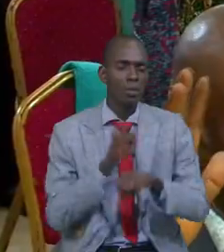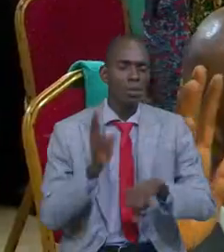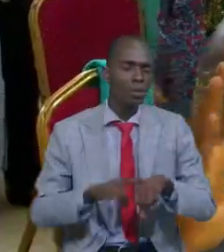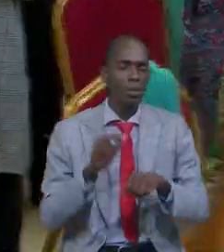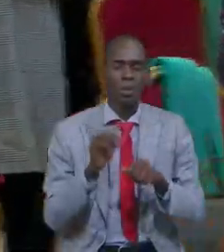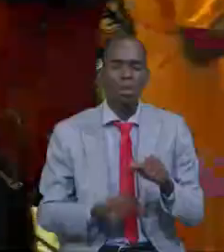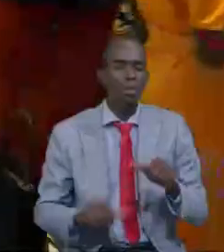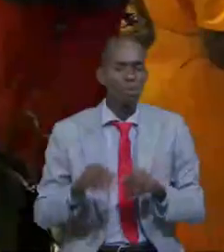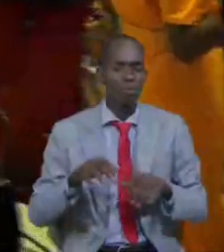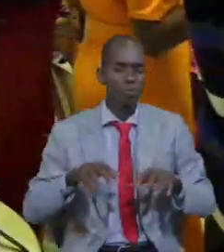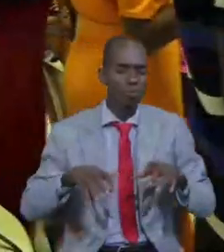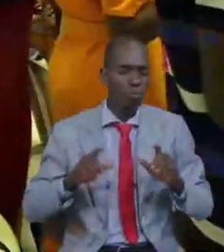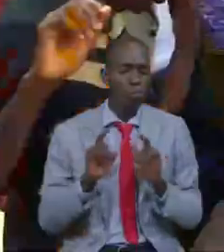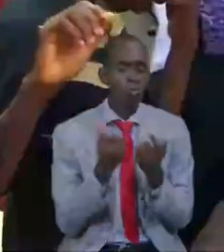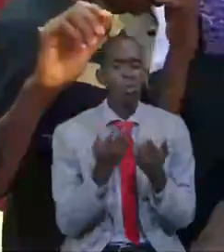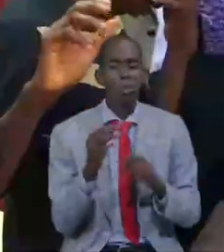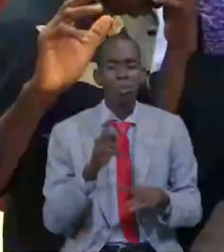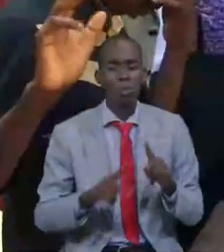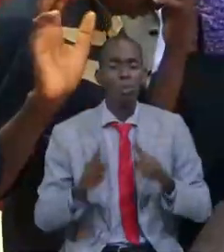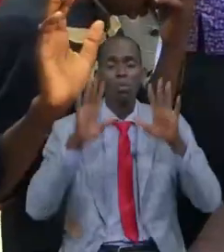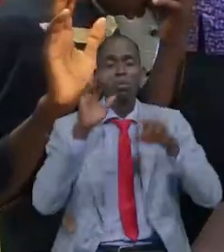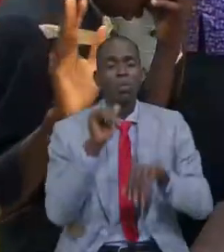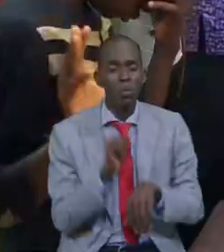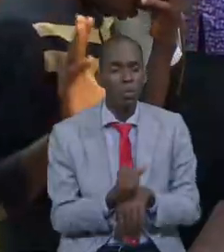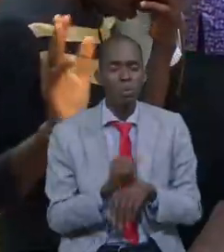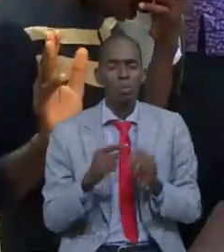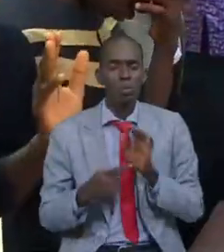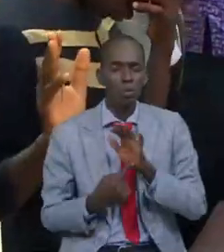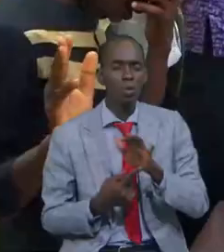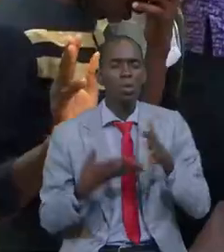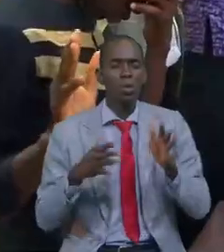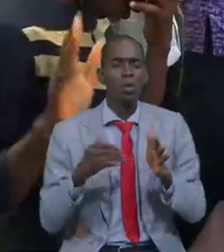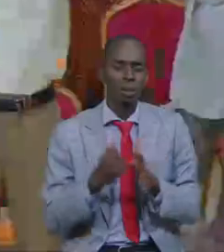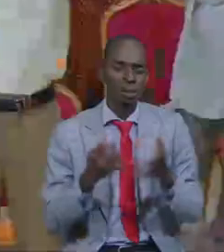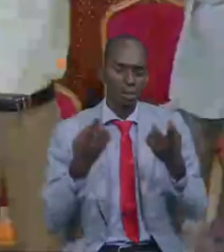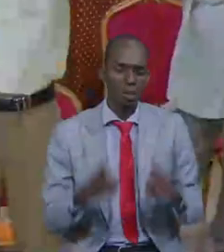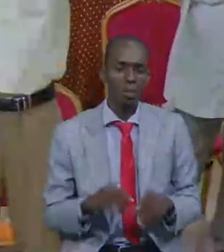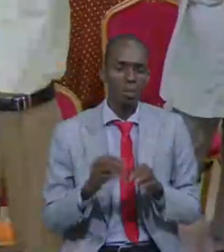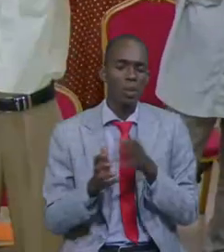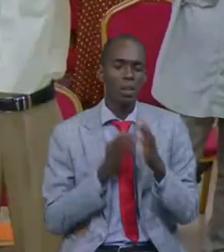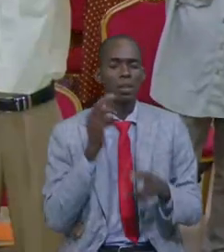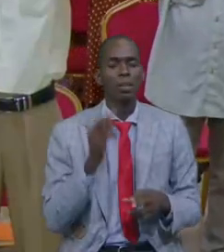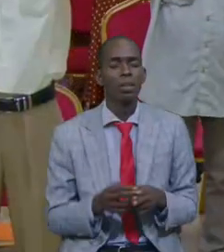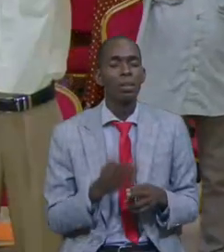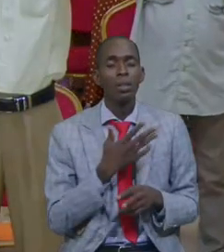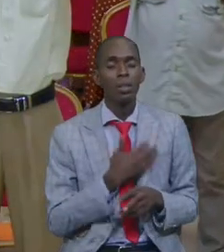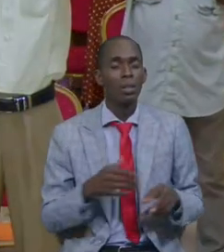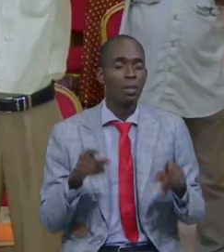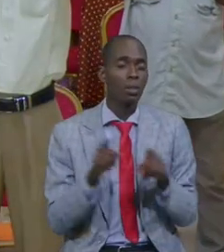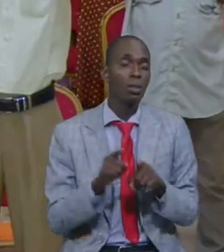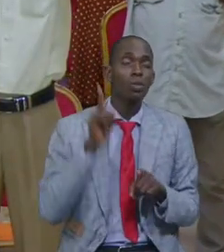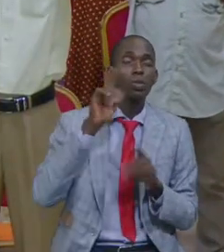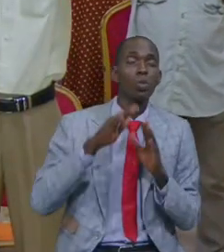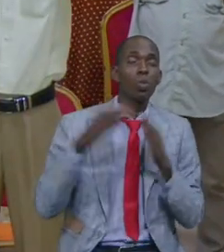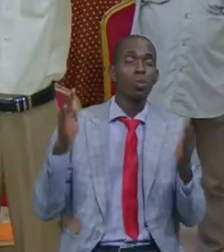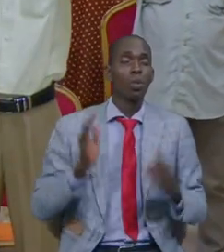congregation, miracle, manifestation, performance, let it come to pass. As we open our